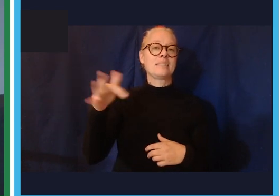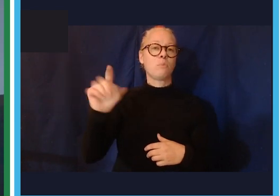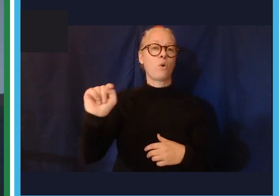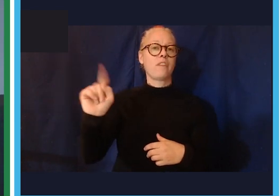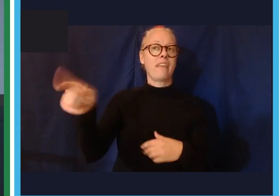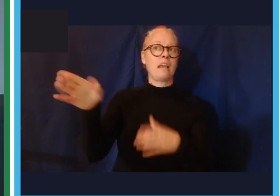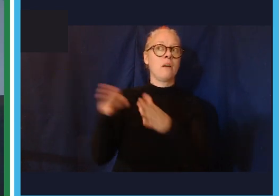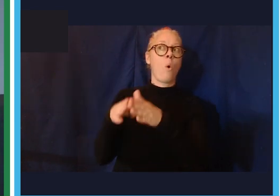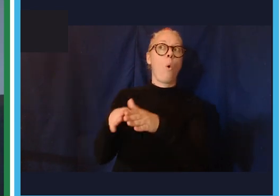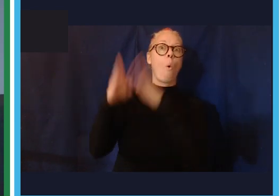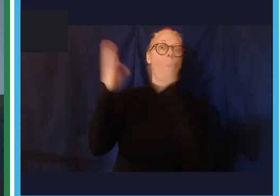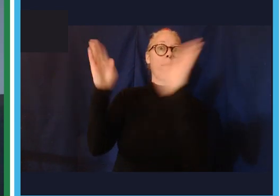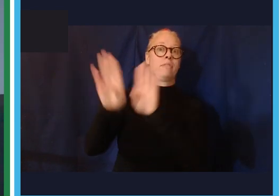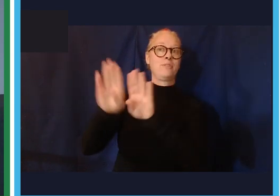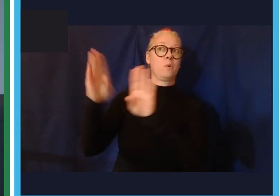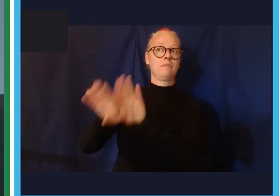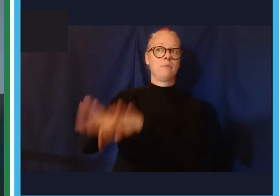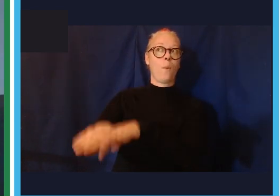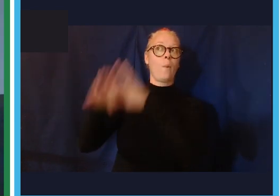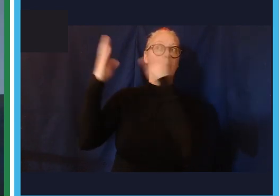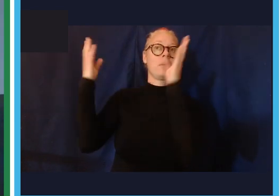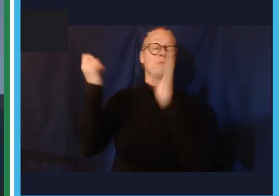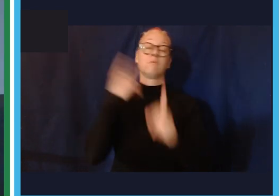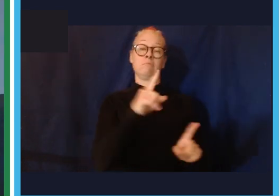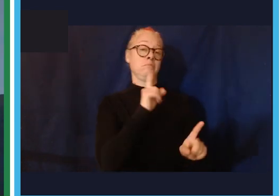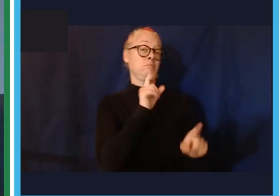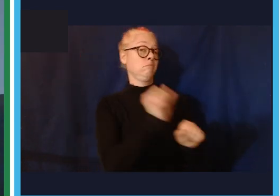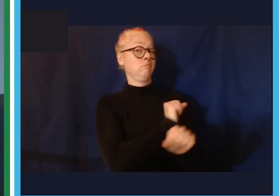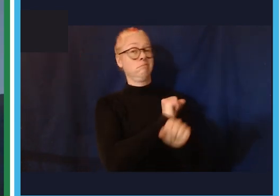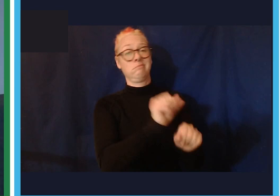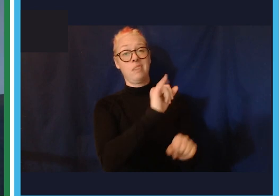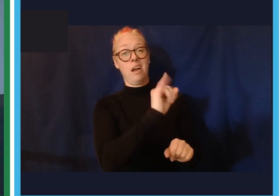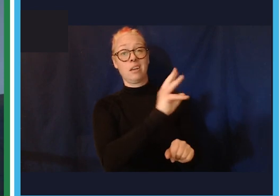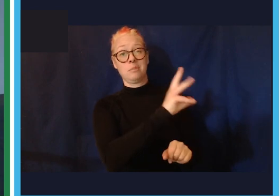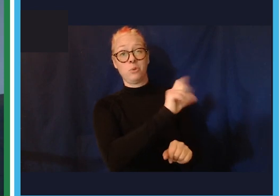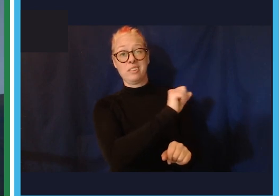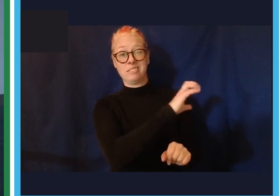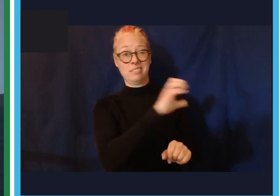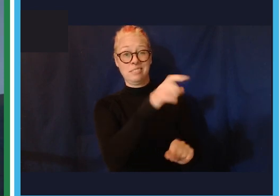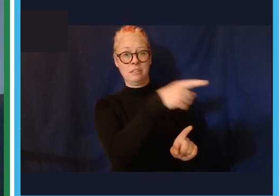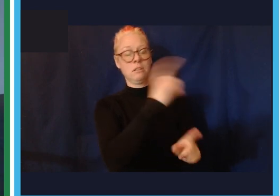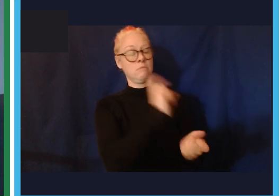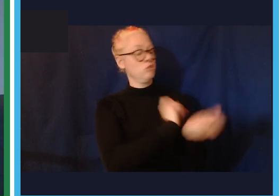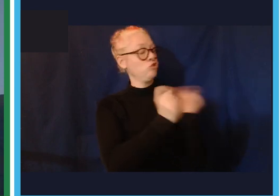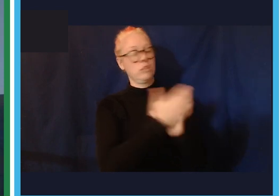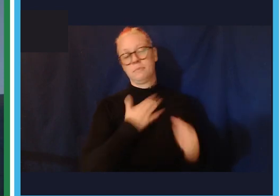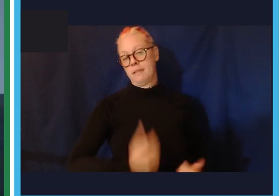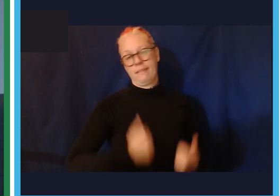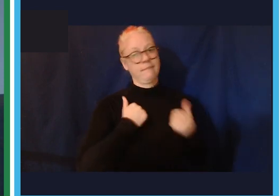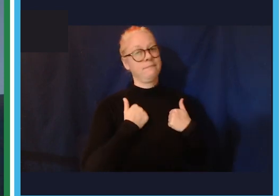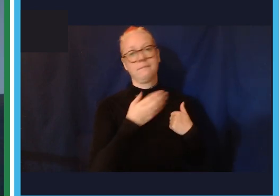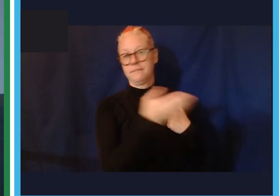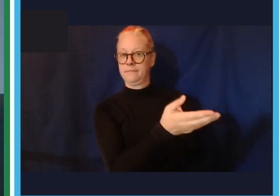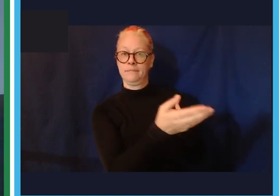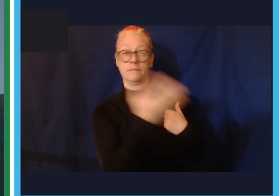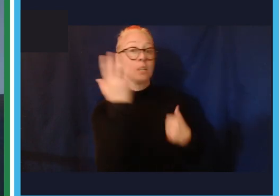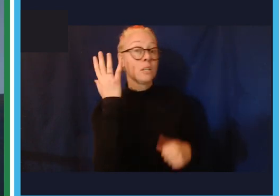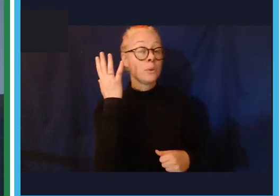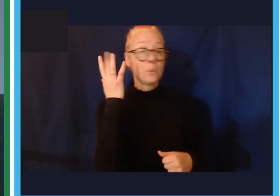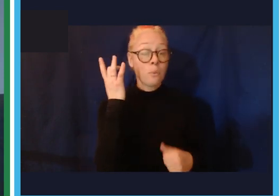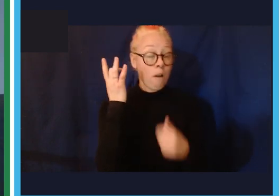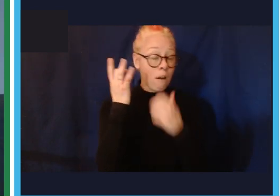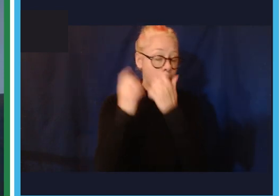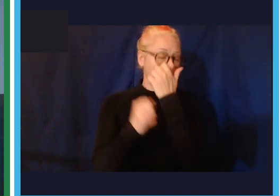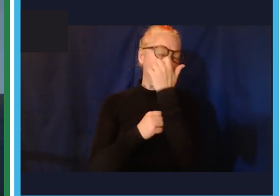through this certification, I was able to, you know, really come out to say that